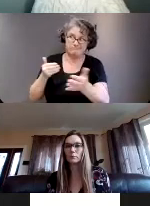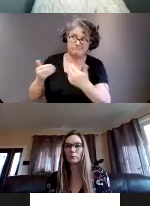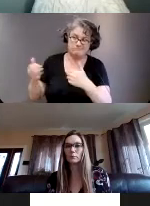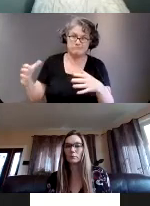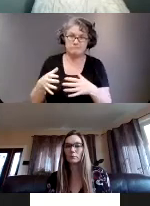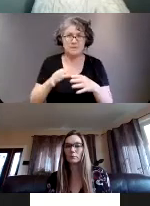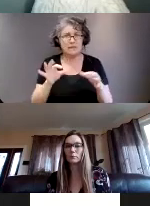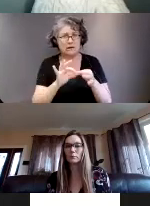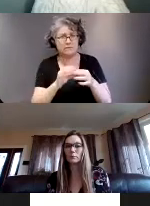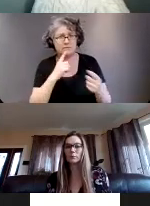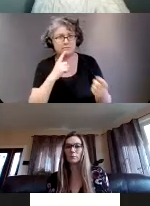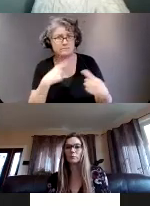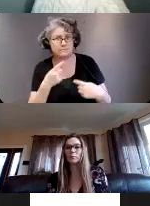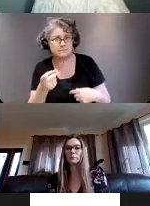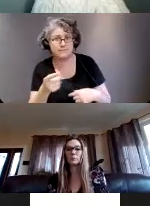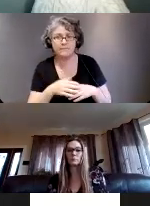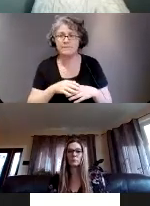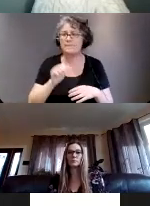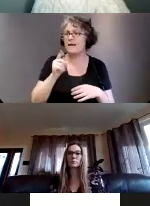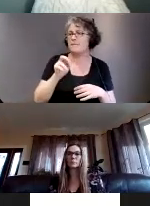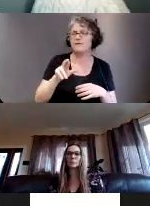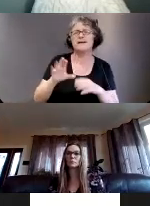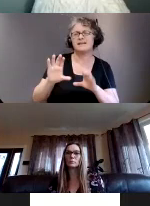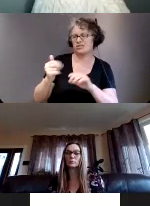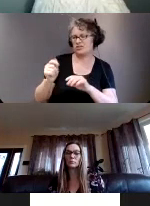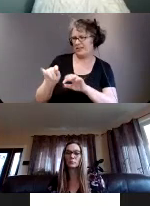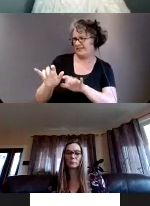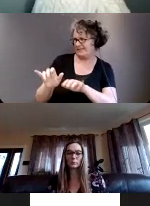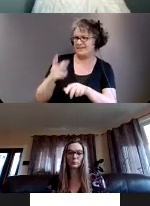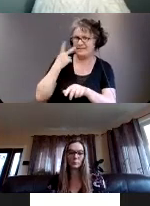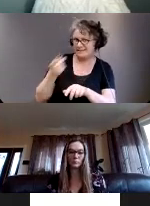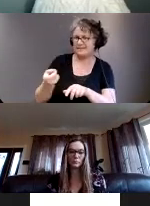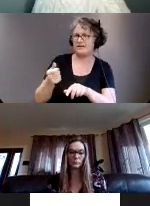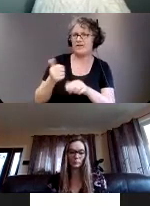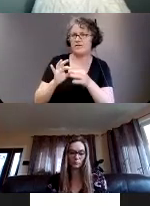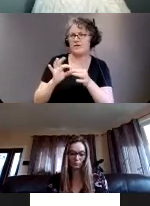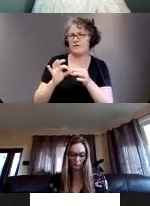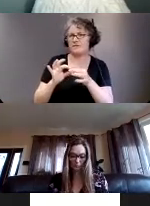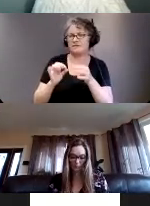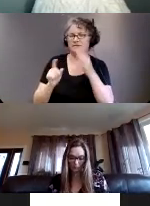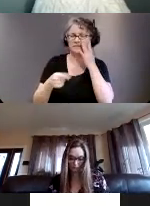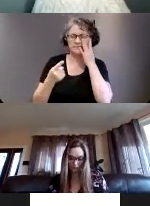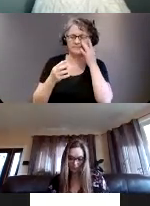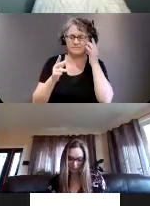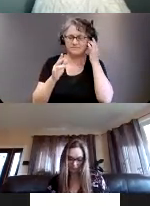Yeah, I think we've got some other pieces coming in through the chat around, that piece around